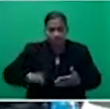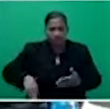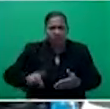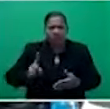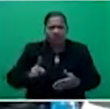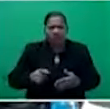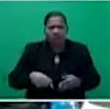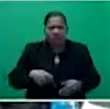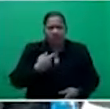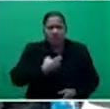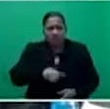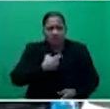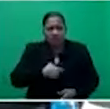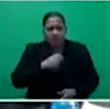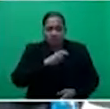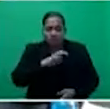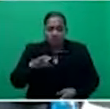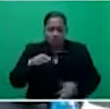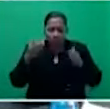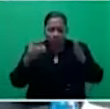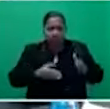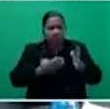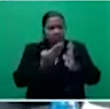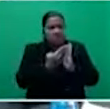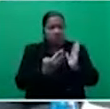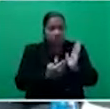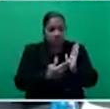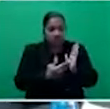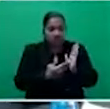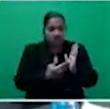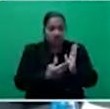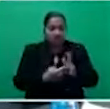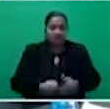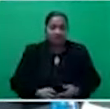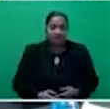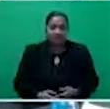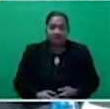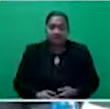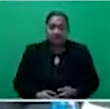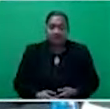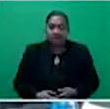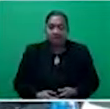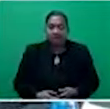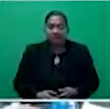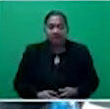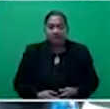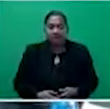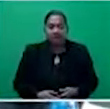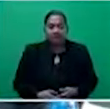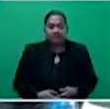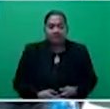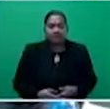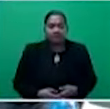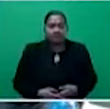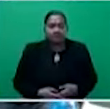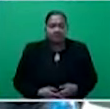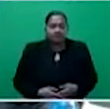not on the budget itself. Mr. Speaker, sir, the point that I also wanted to raise was that the sense